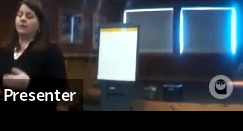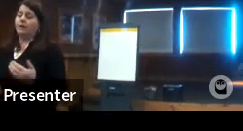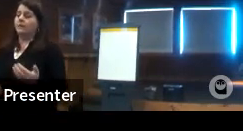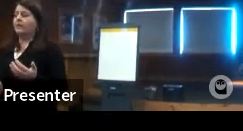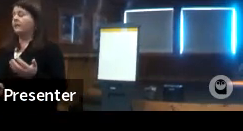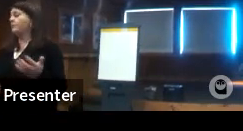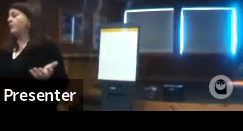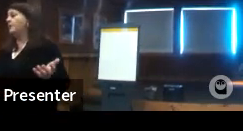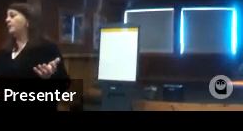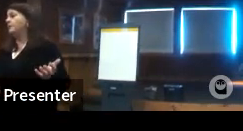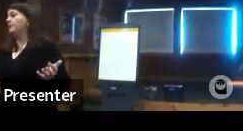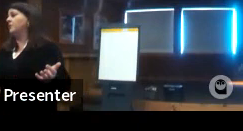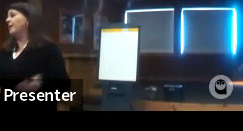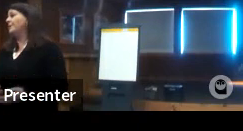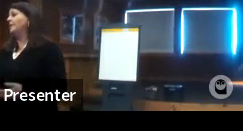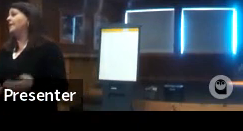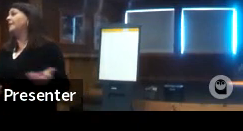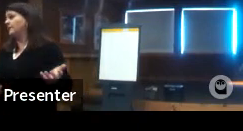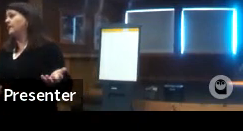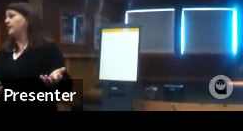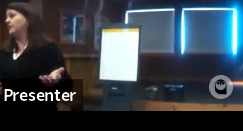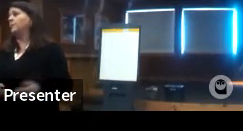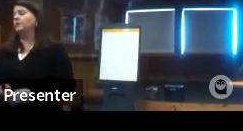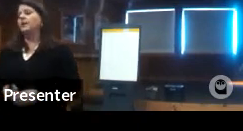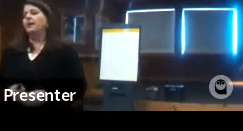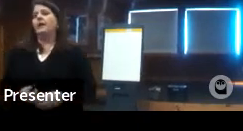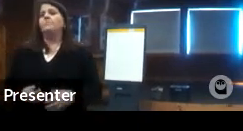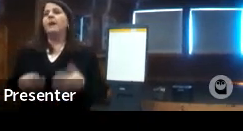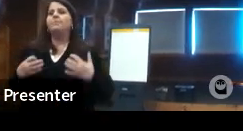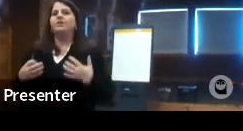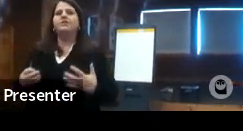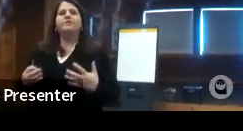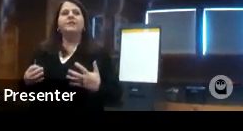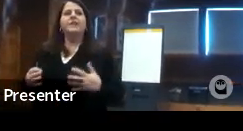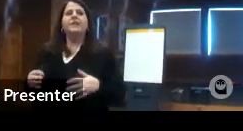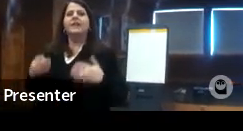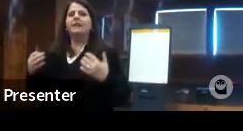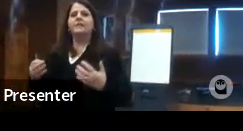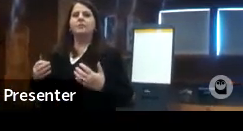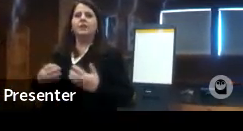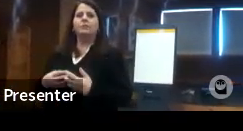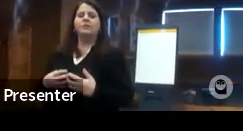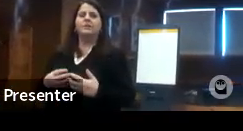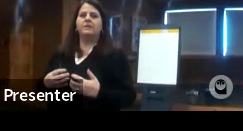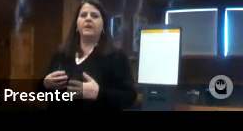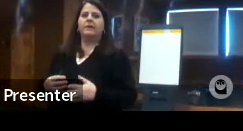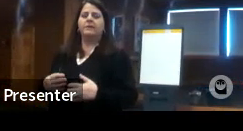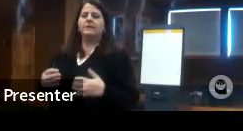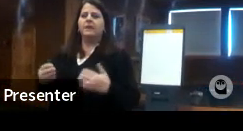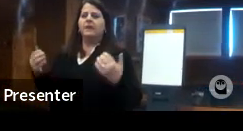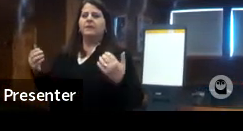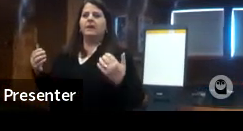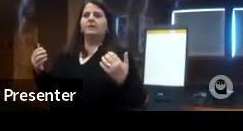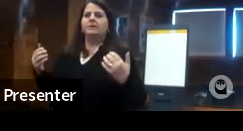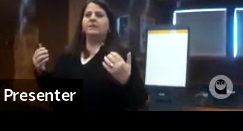by you? And honestly, he didn't have to run the scenario by me. I could have said, yes, you need an expert. My personal feeling is anytime you're dealing with domestic